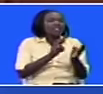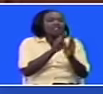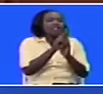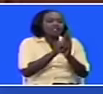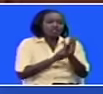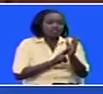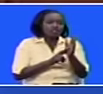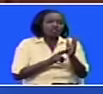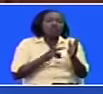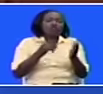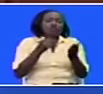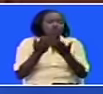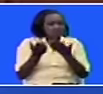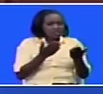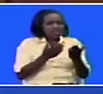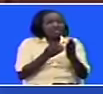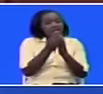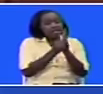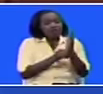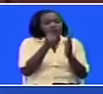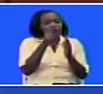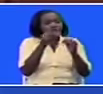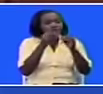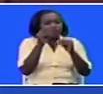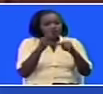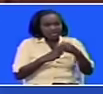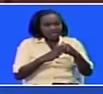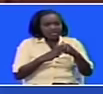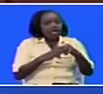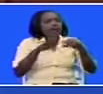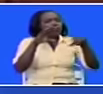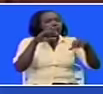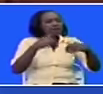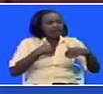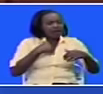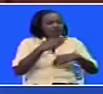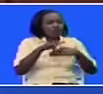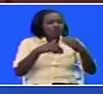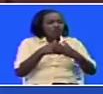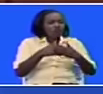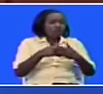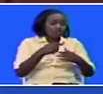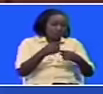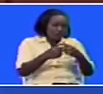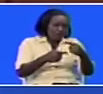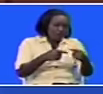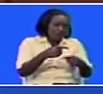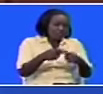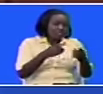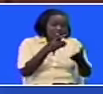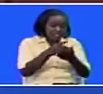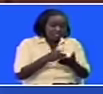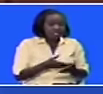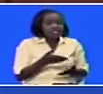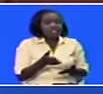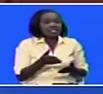going to ensue in Article 109 will now be able to capture all the proceedings, Mr. Speaker, that we have discussed here as to